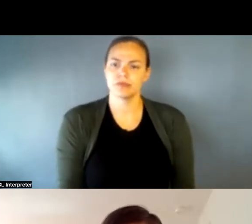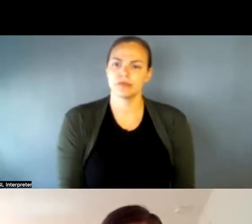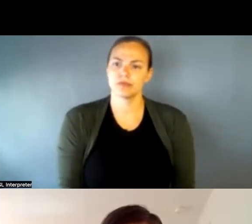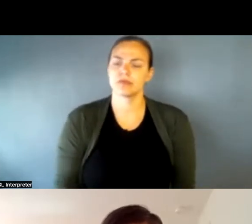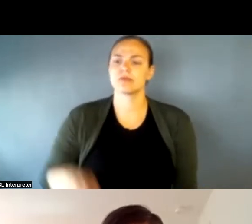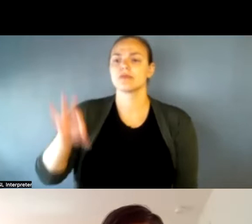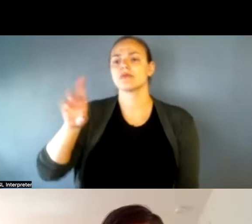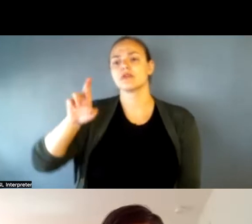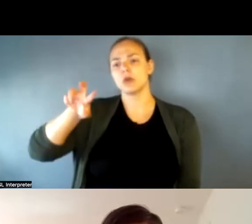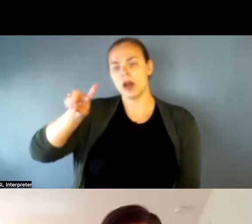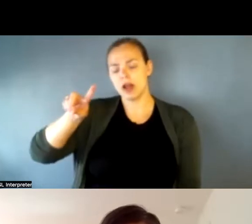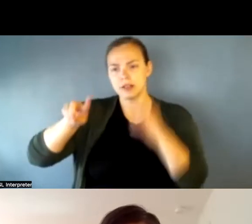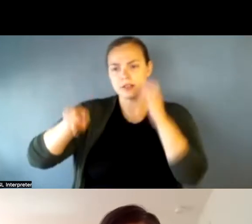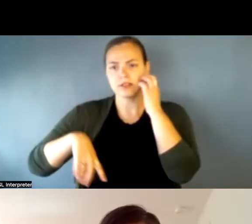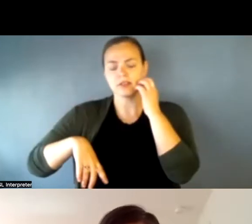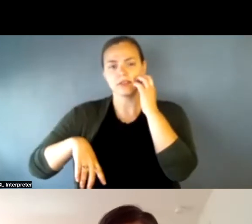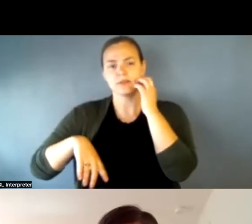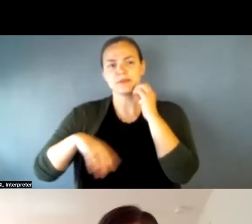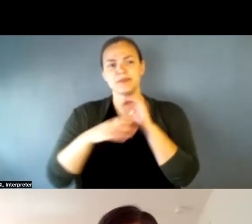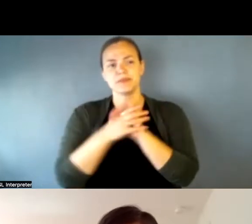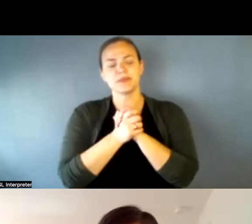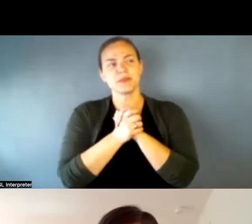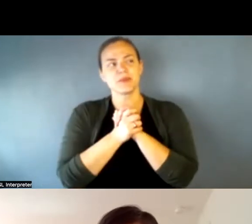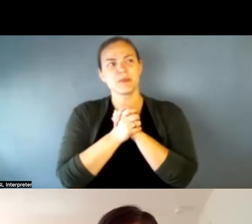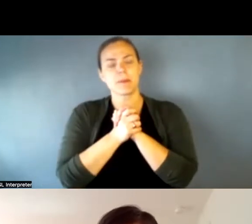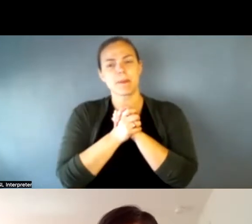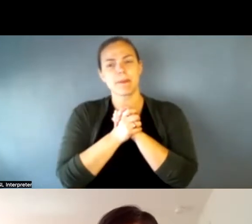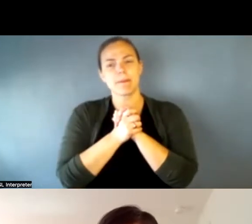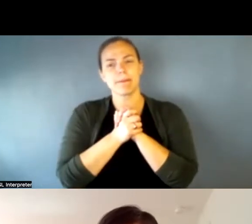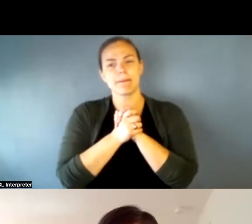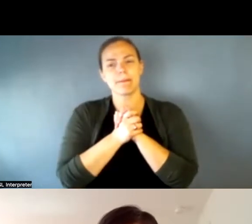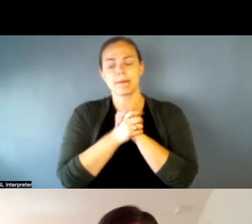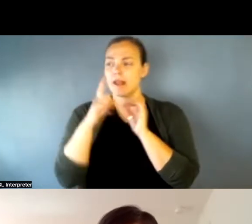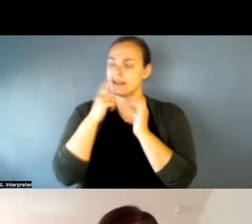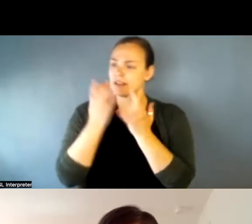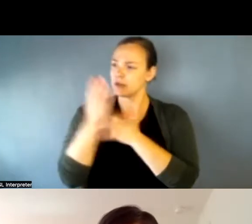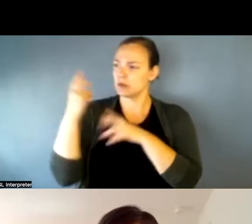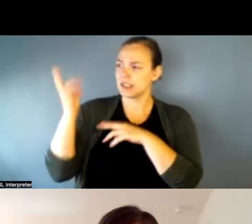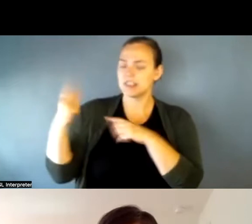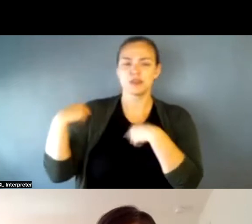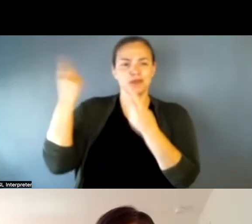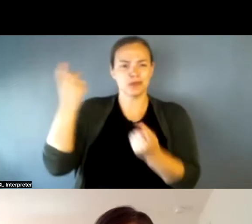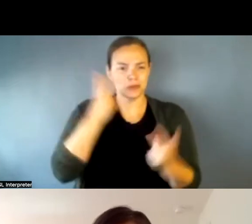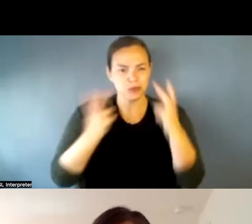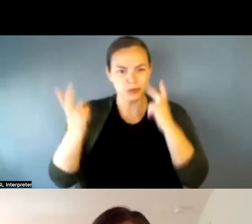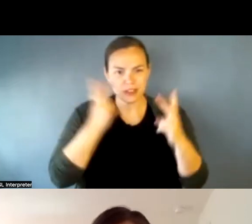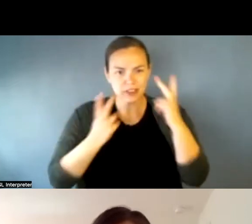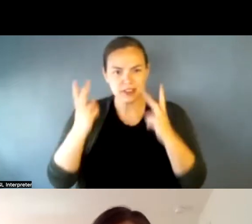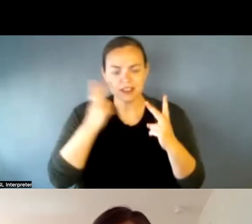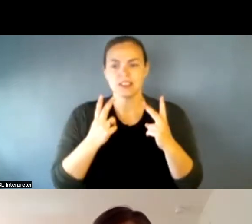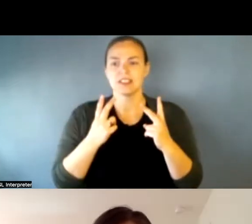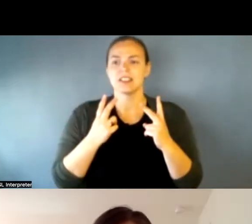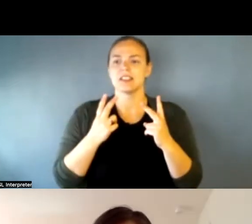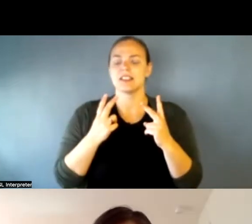It seems like one continuity is this effort, I think, throughout history and among people of different